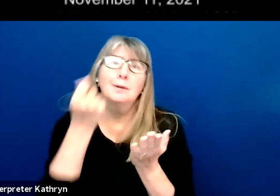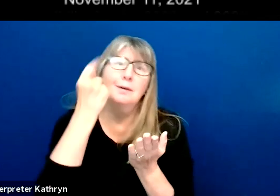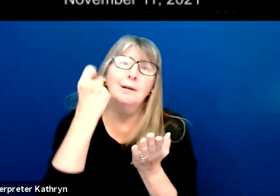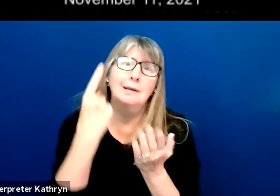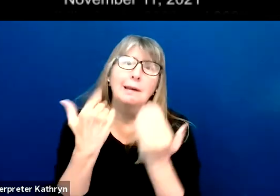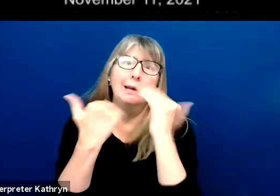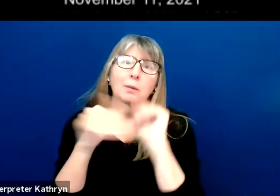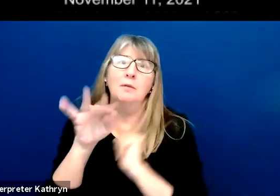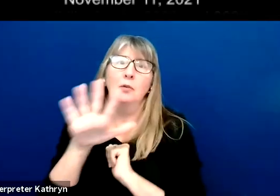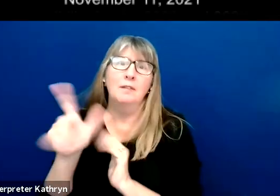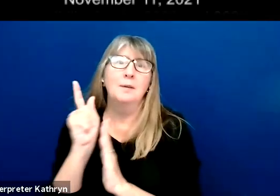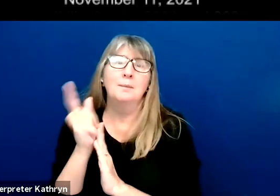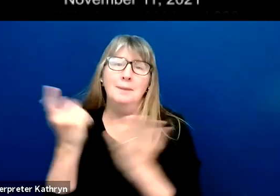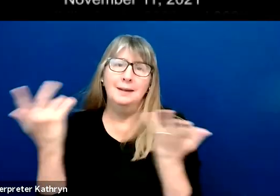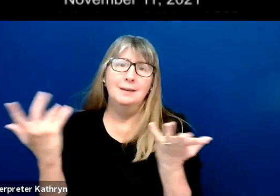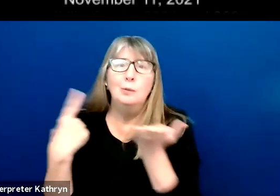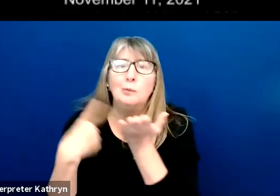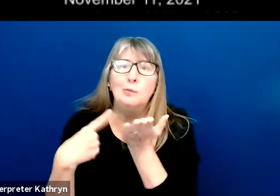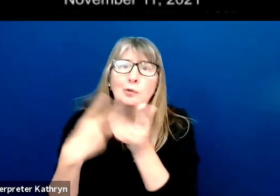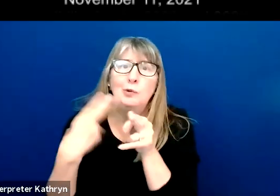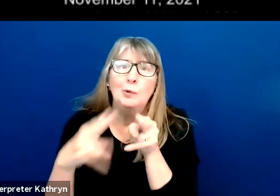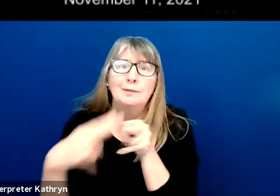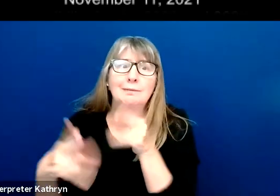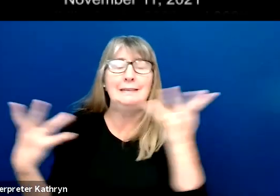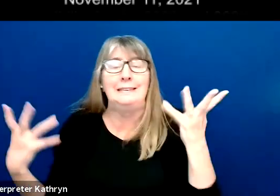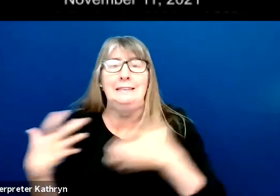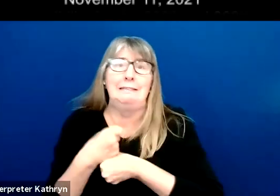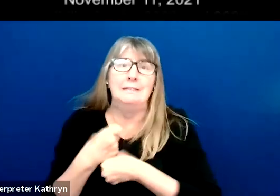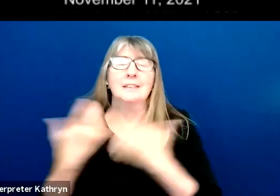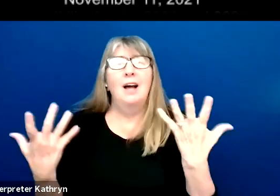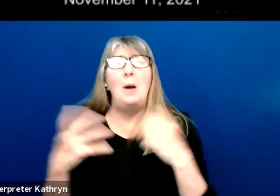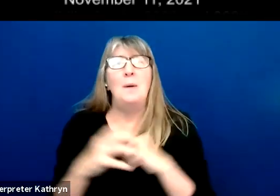many things. But one of the